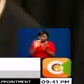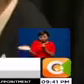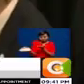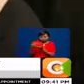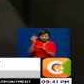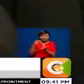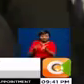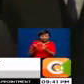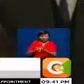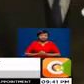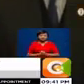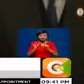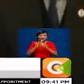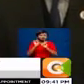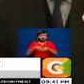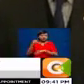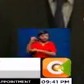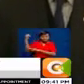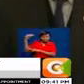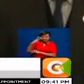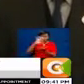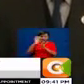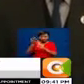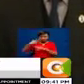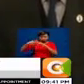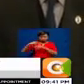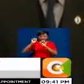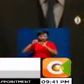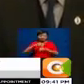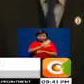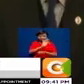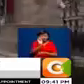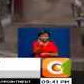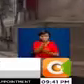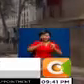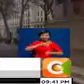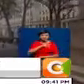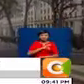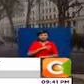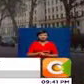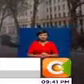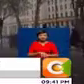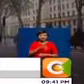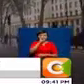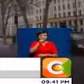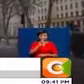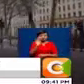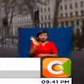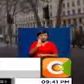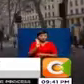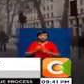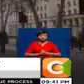further use of renewable energy, Kenya will benefit from a 3.9 billion shillings investment in affordable energy and efficient